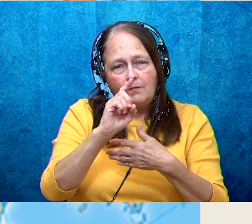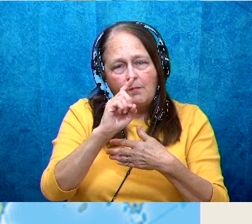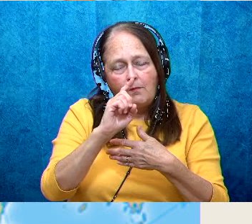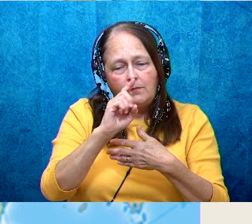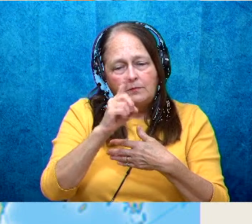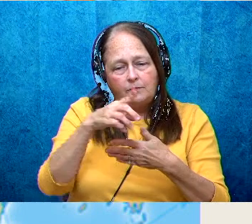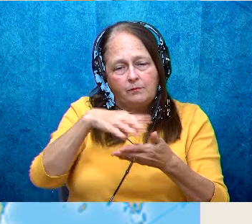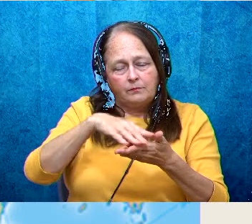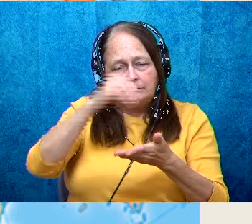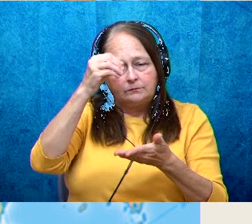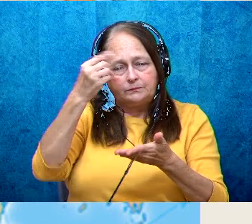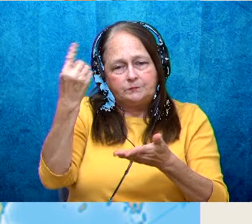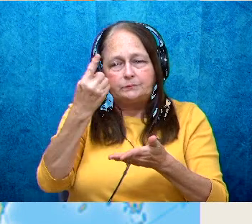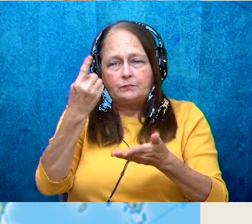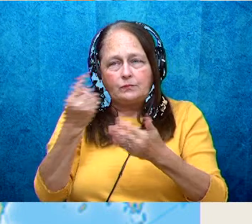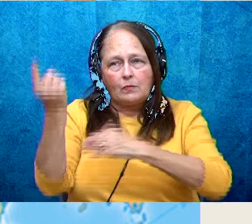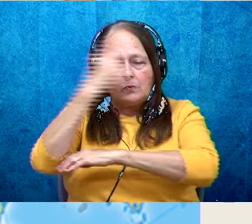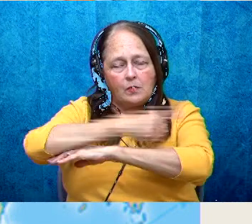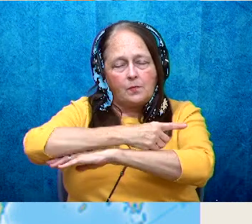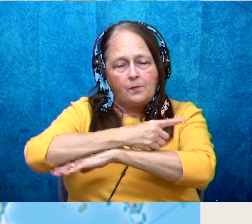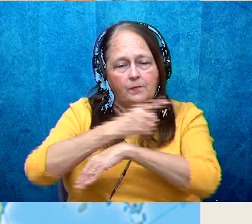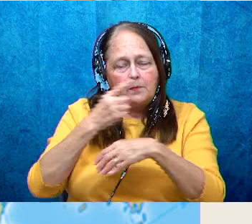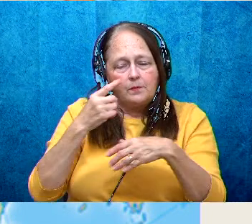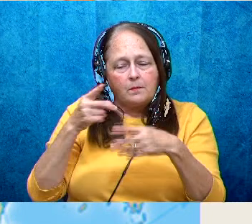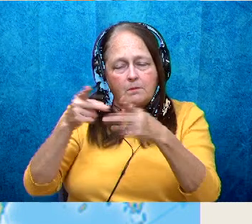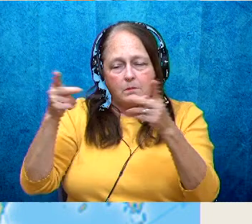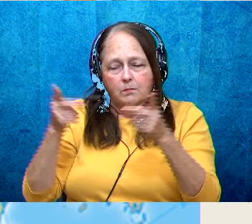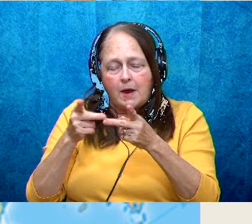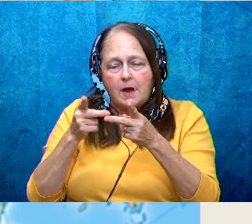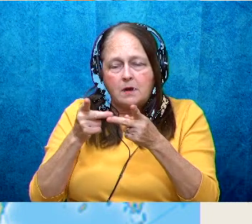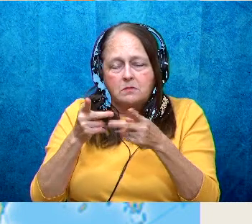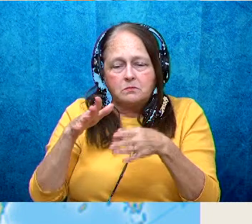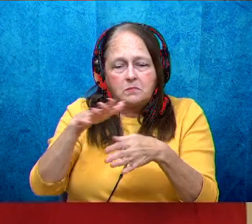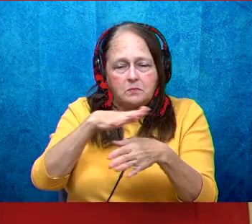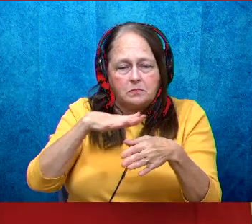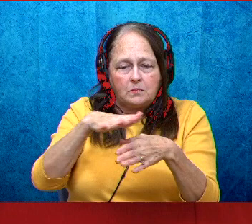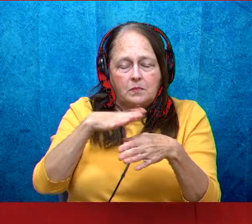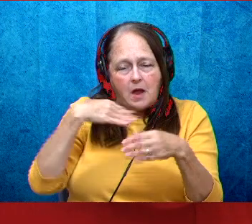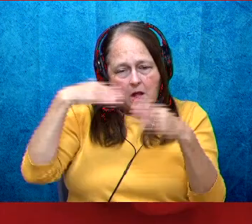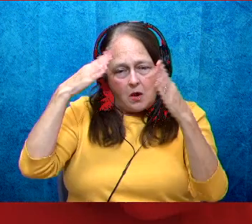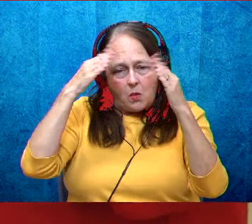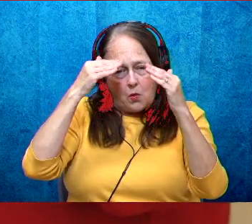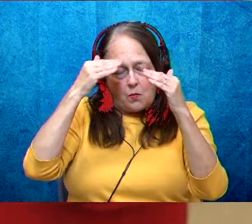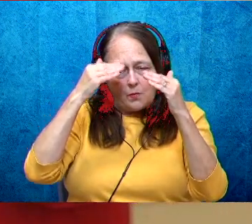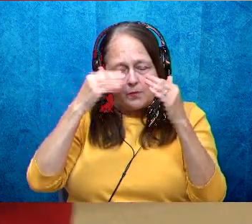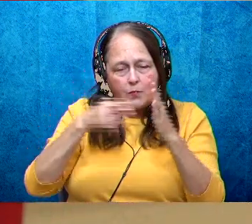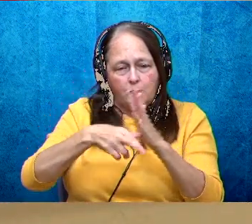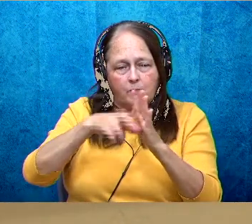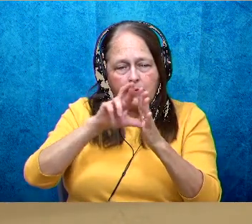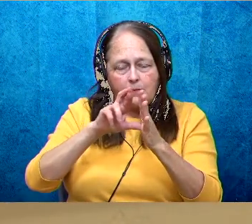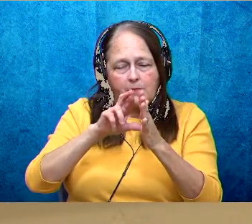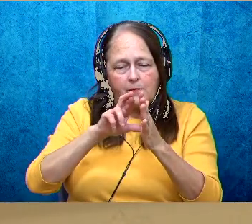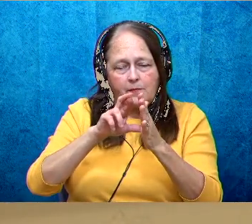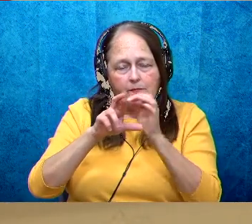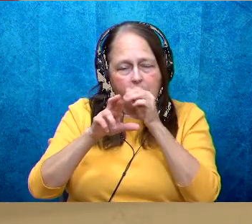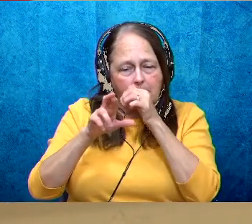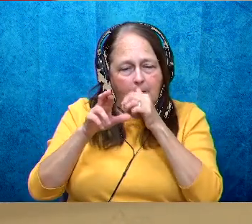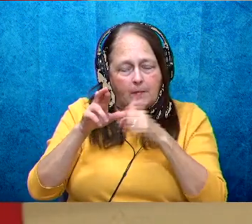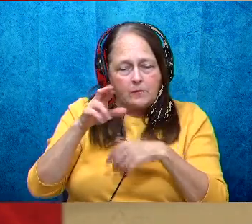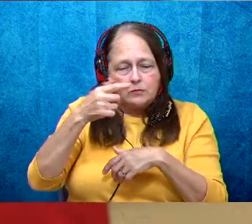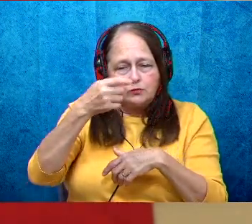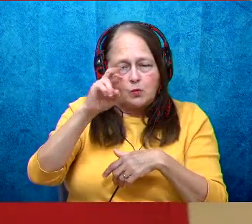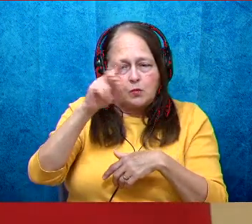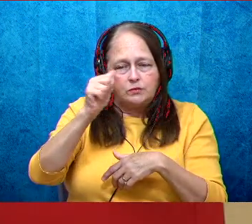Have you learned something today? Have you learned some locations of some countries? I sure hope so. Let's review. We've got Russia, we've got